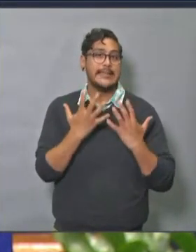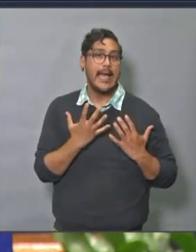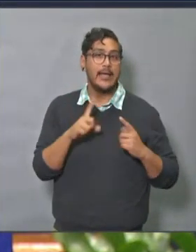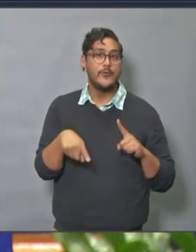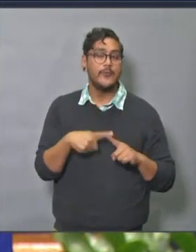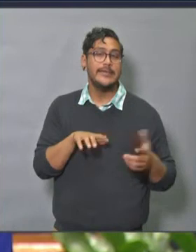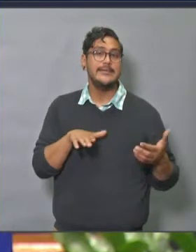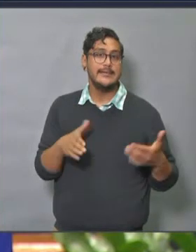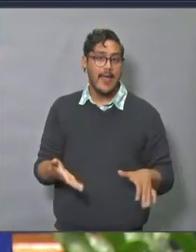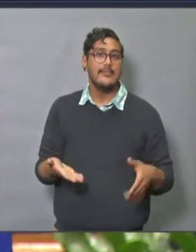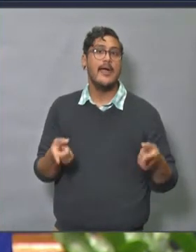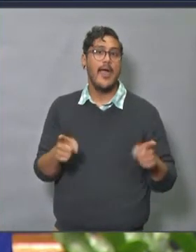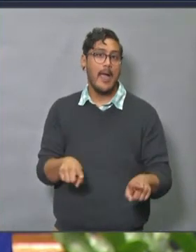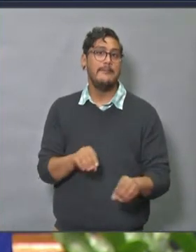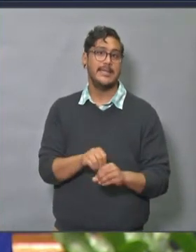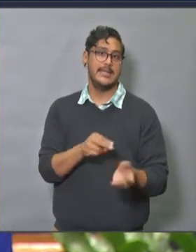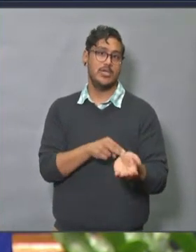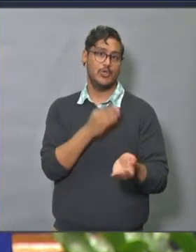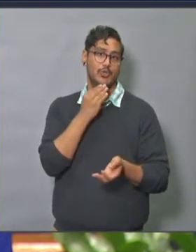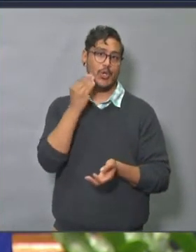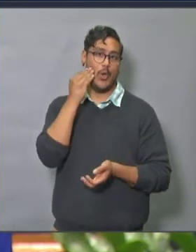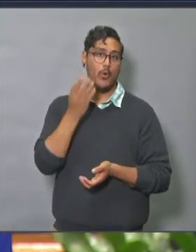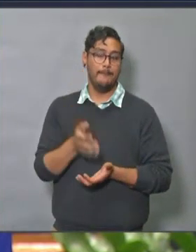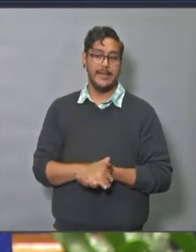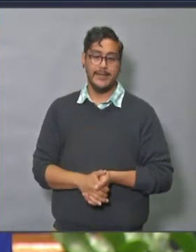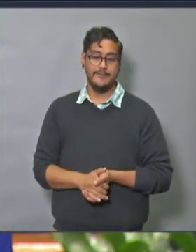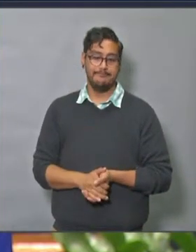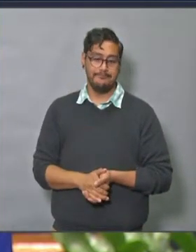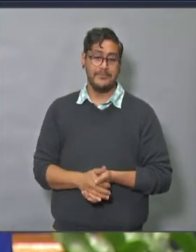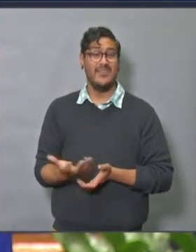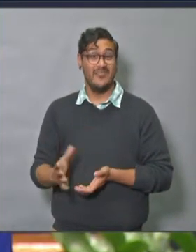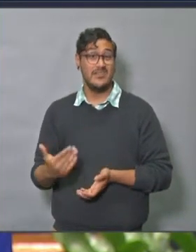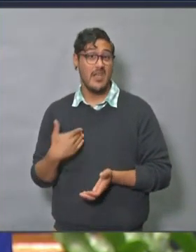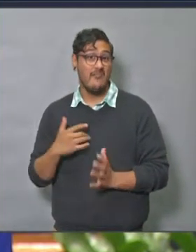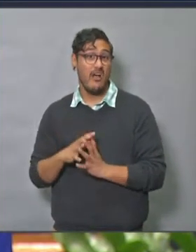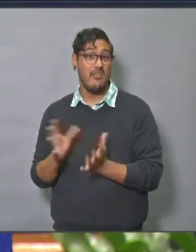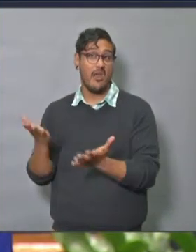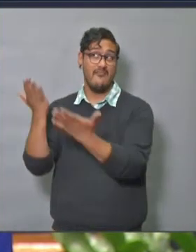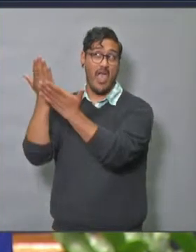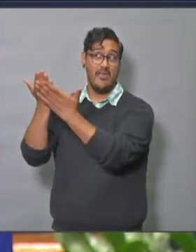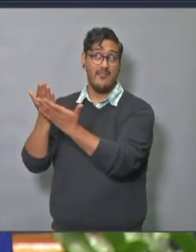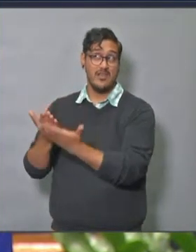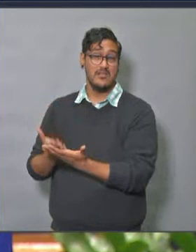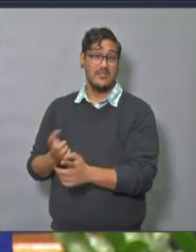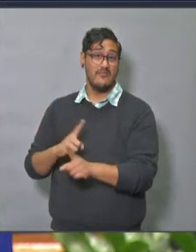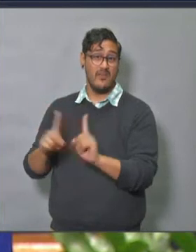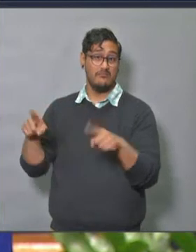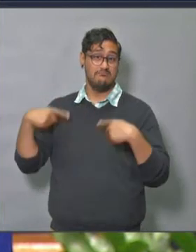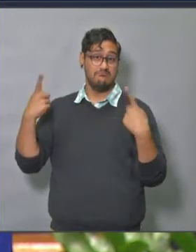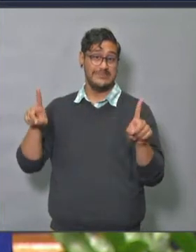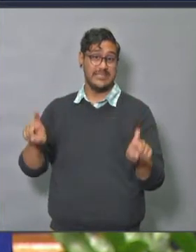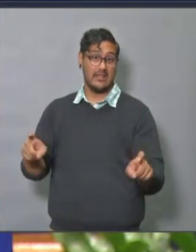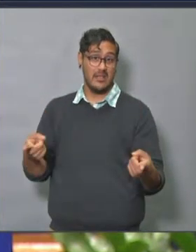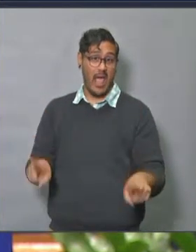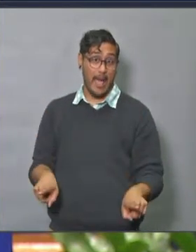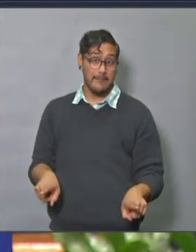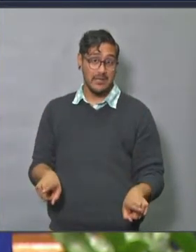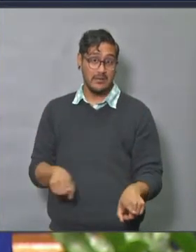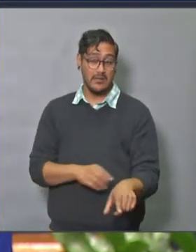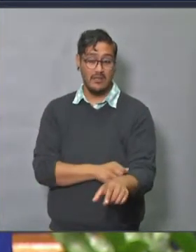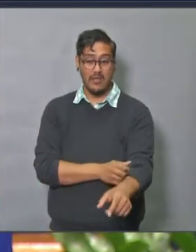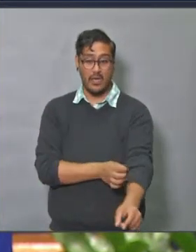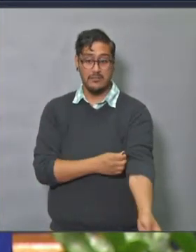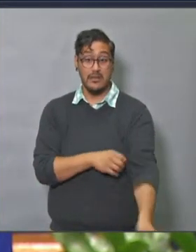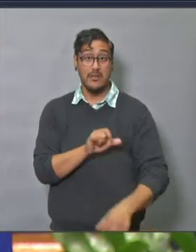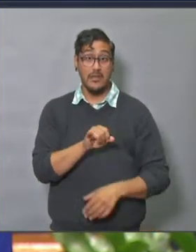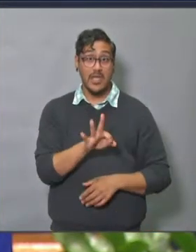at our nursing homes, and we certainly have a lot of evidence from all the testing that has happened that once you test in